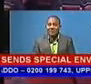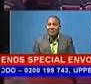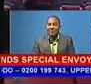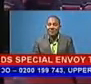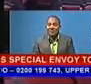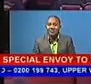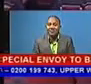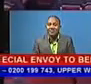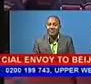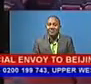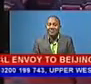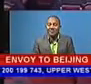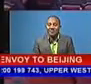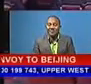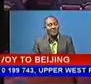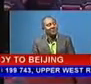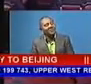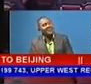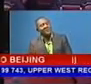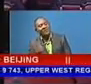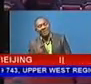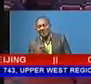your question is overruled.